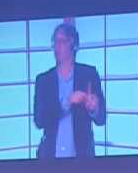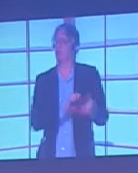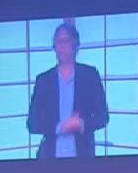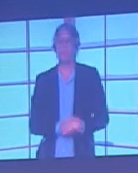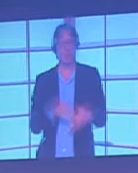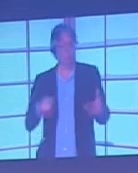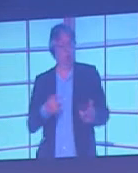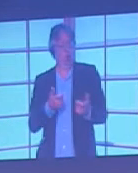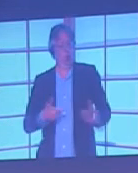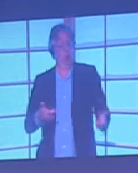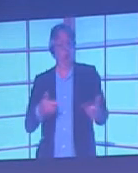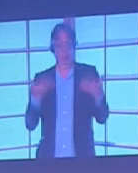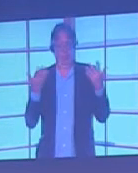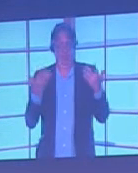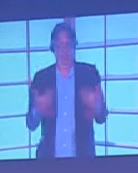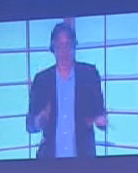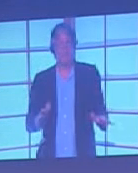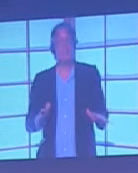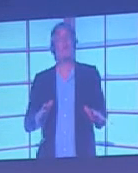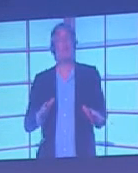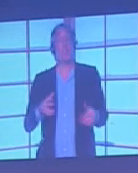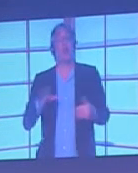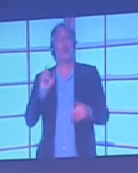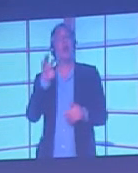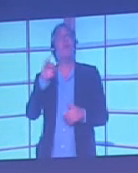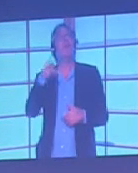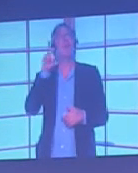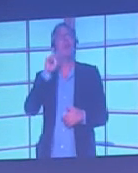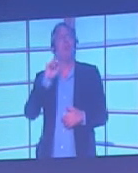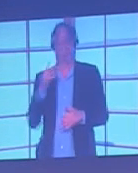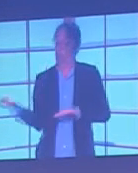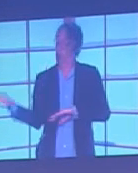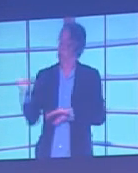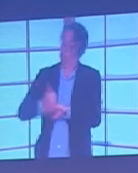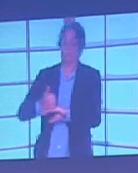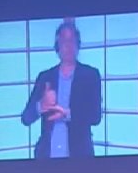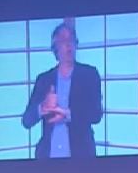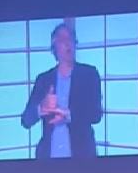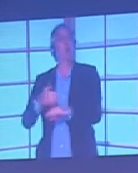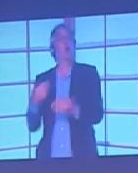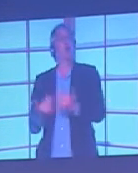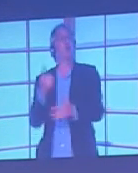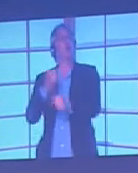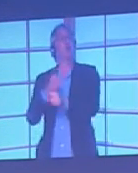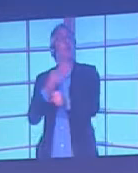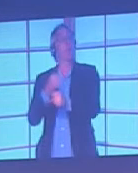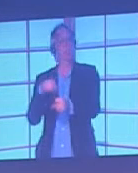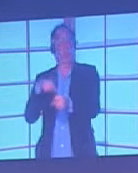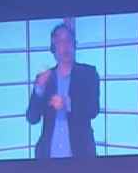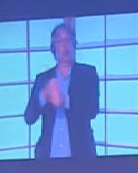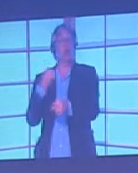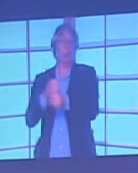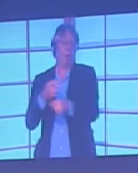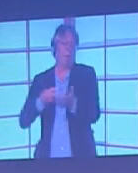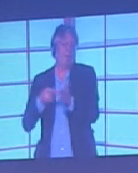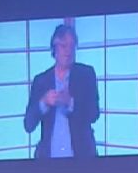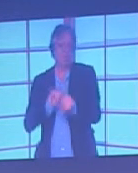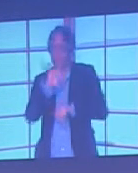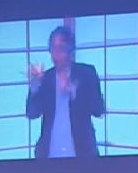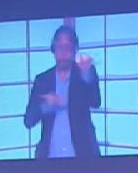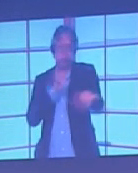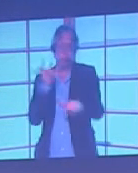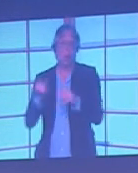this conference, CAFE will be advertising for somebody to join CAFE. It will be a job with lots of travel, but a really